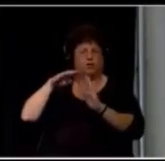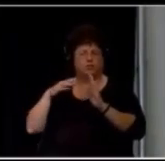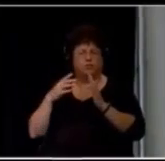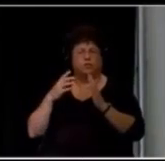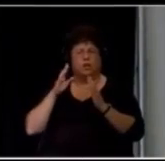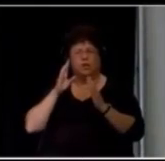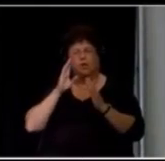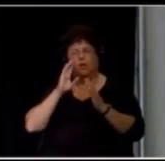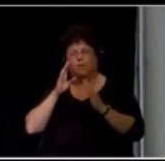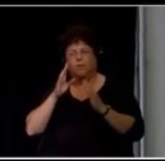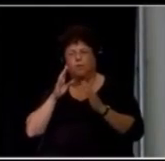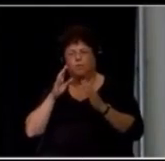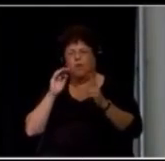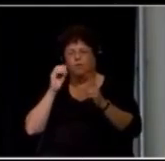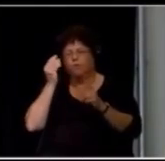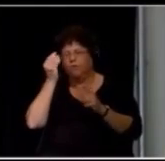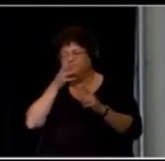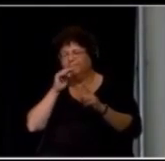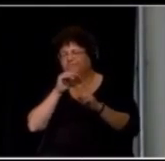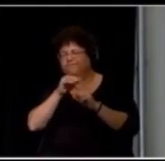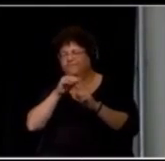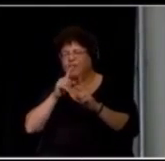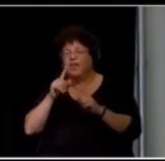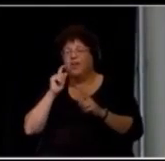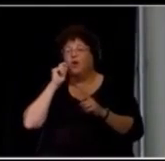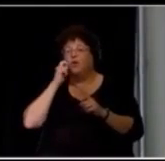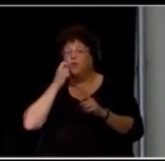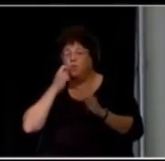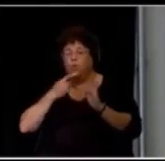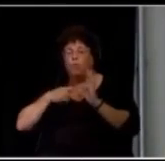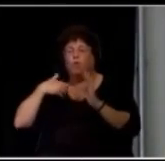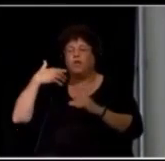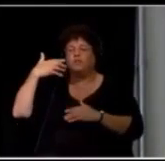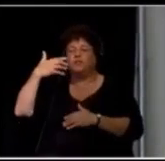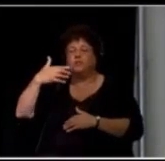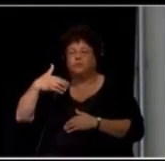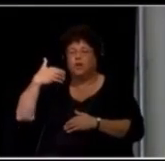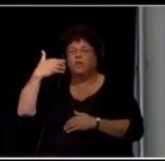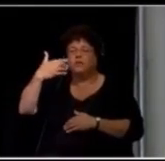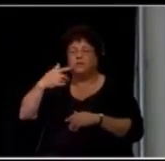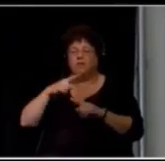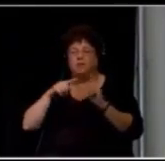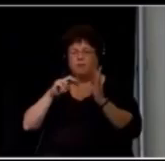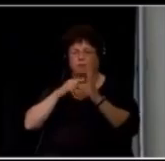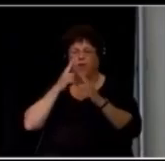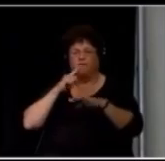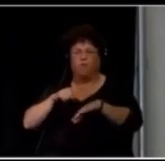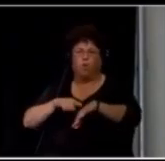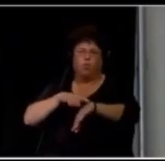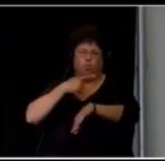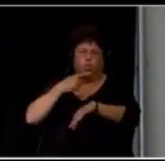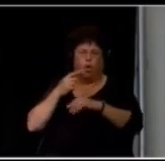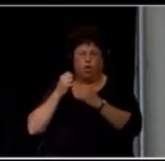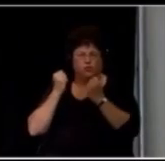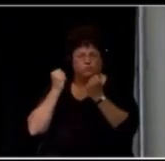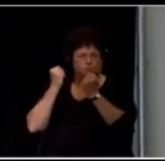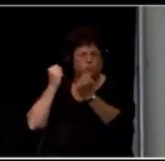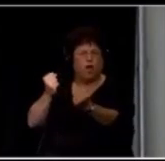and we will sort of send them just a reminder note that it's cool to do this occasionally, but it's not. It's meant to be a long distance